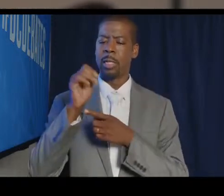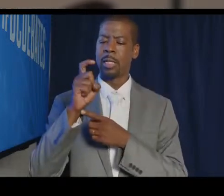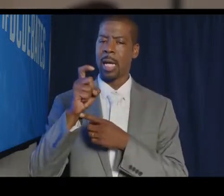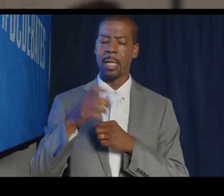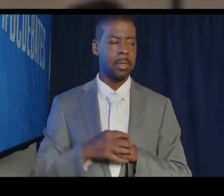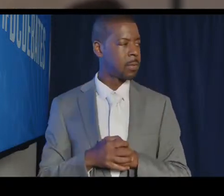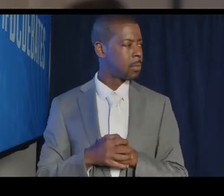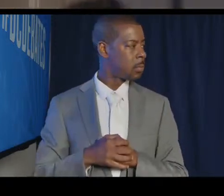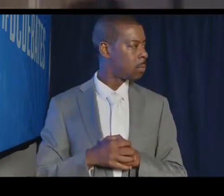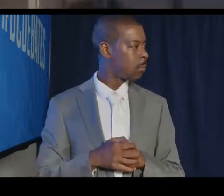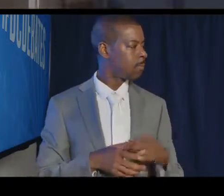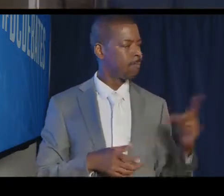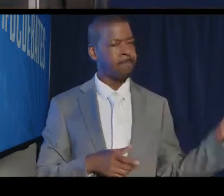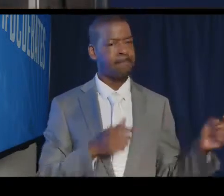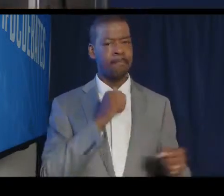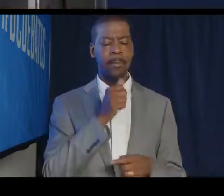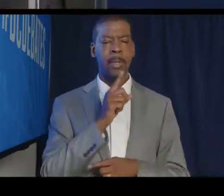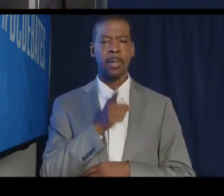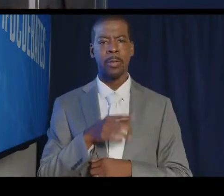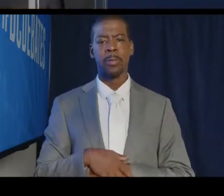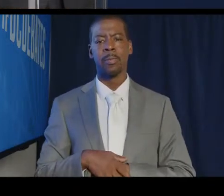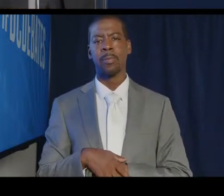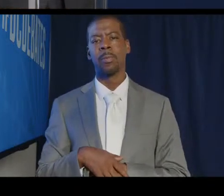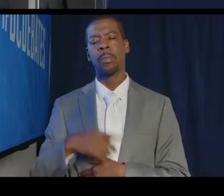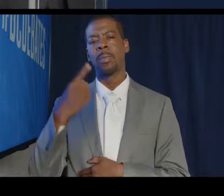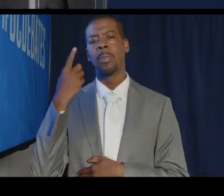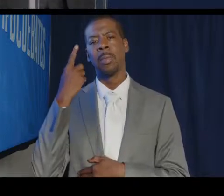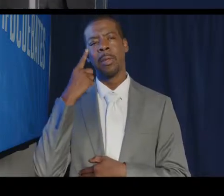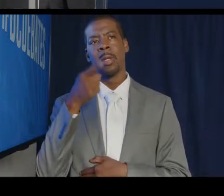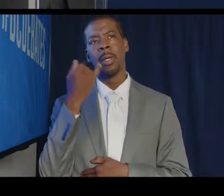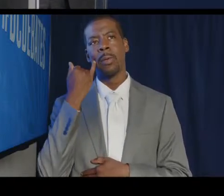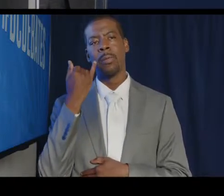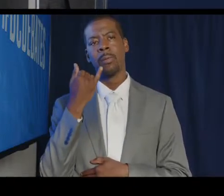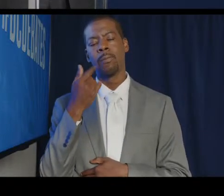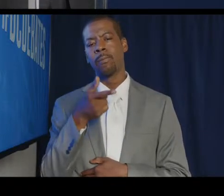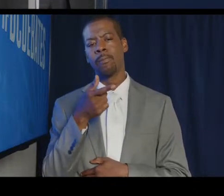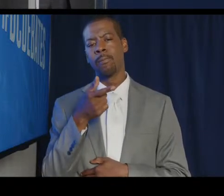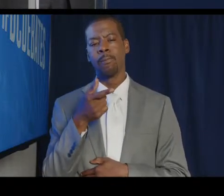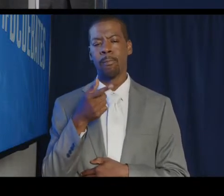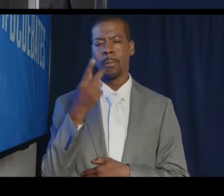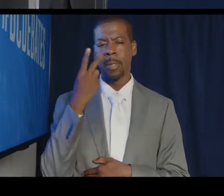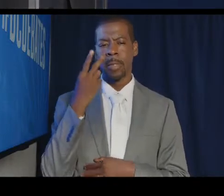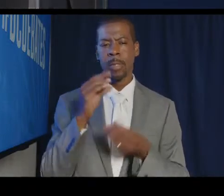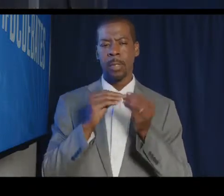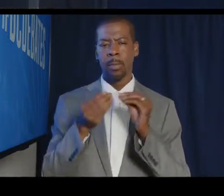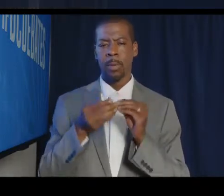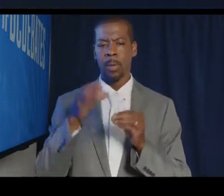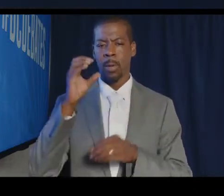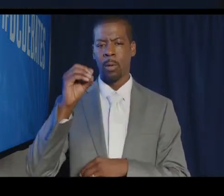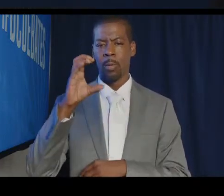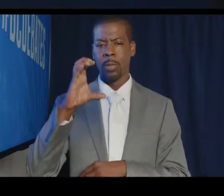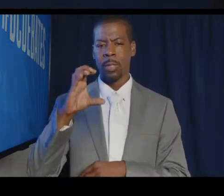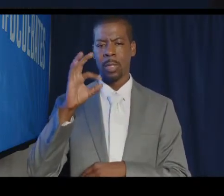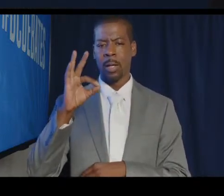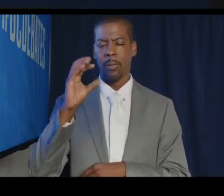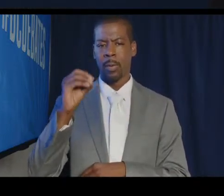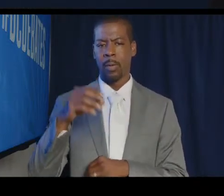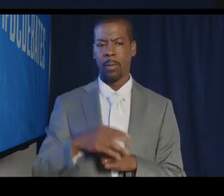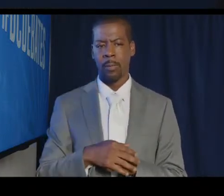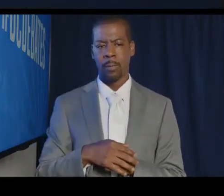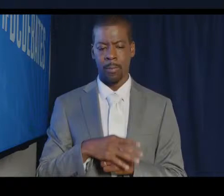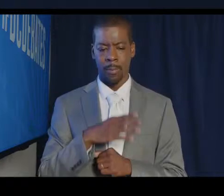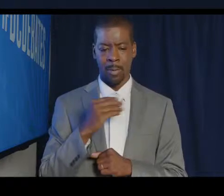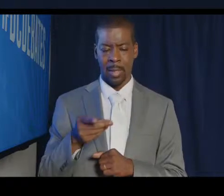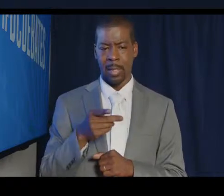more? I'm not sure. I think if you look at the numbers from the OCFO, and you look at the realities of where our